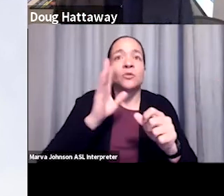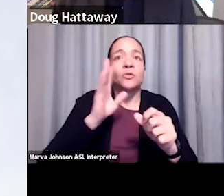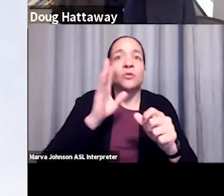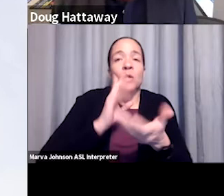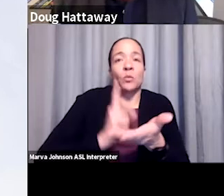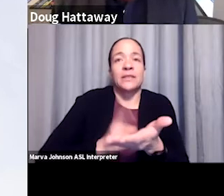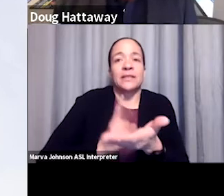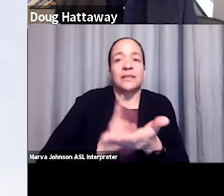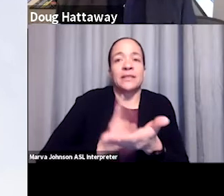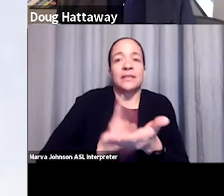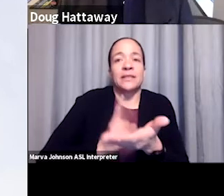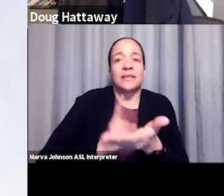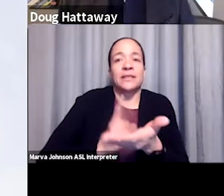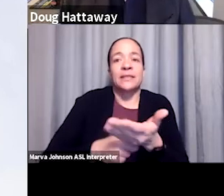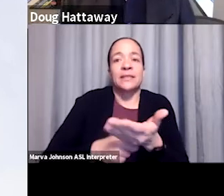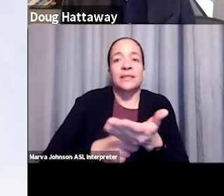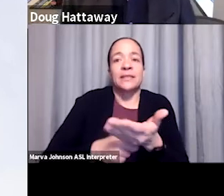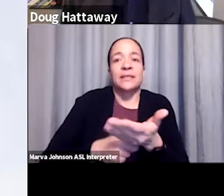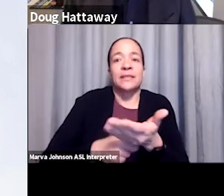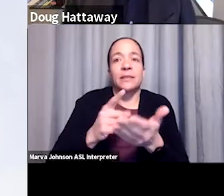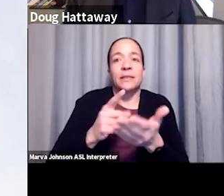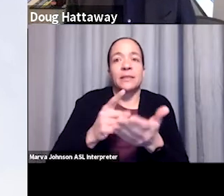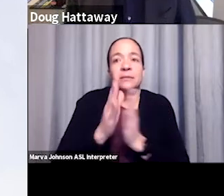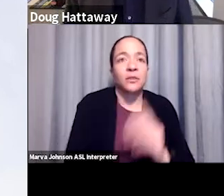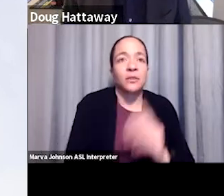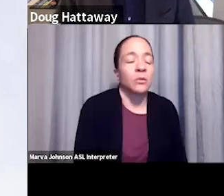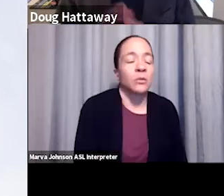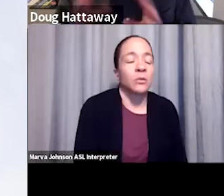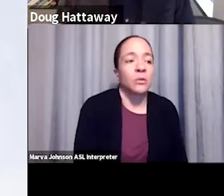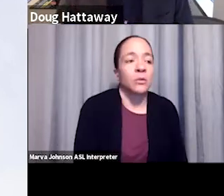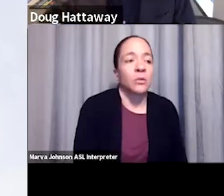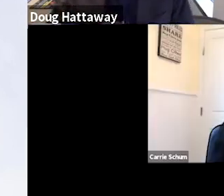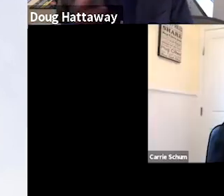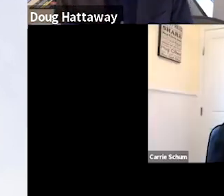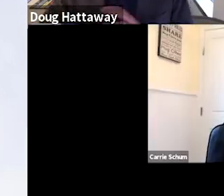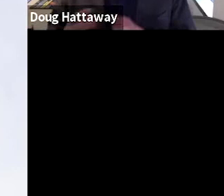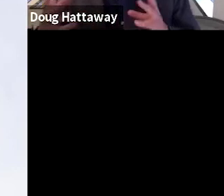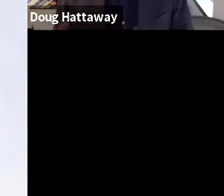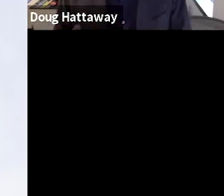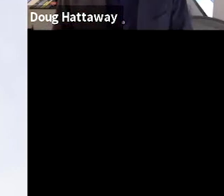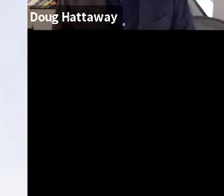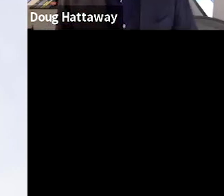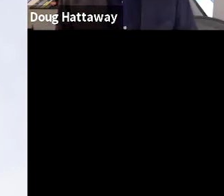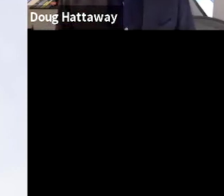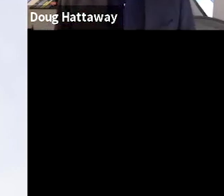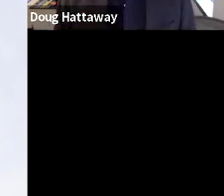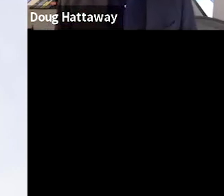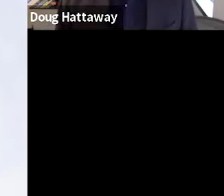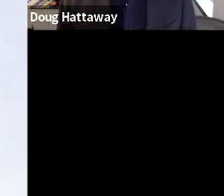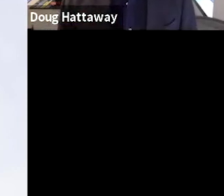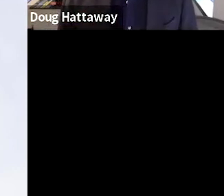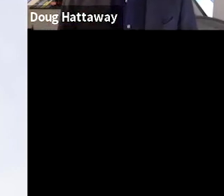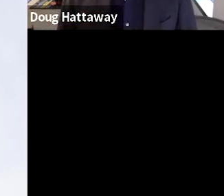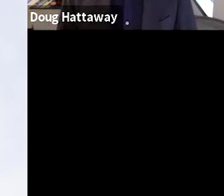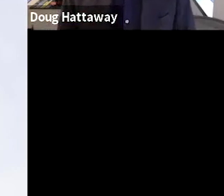storytelling is the way to communicate with people with maximum motivating power. So we do content and campaigns that help people engage